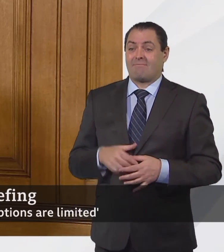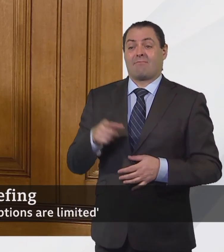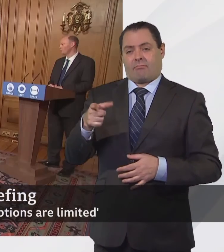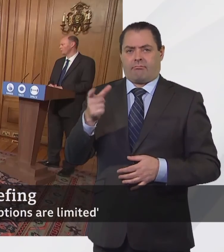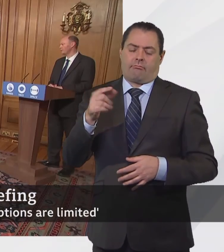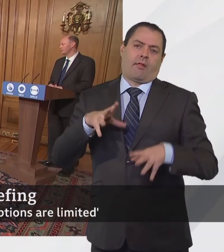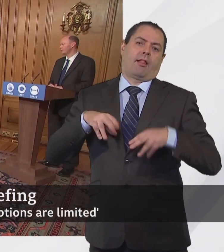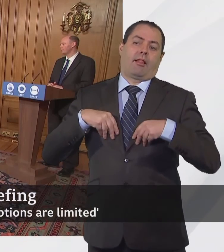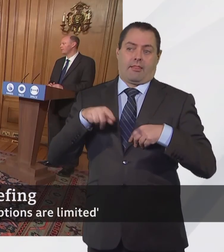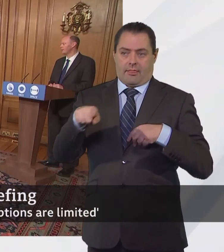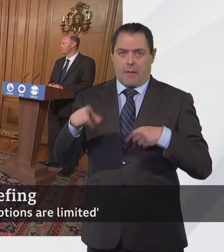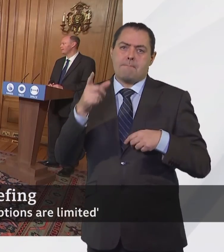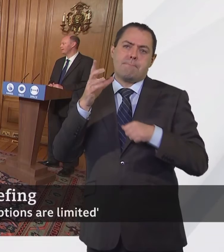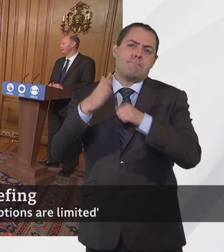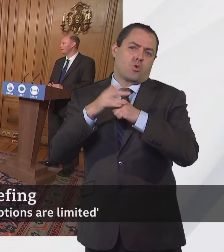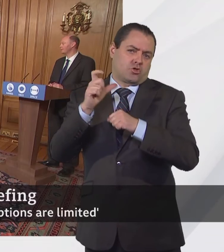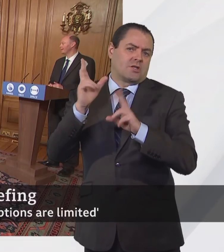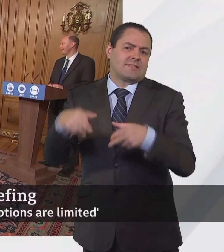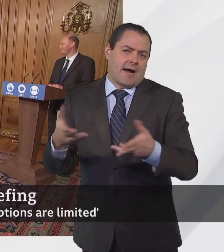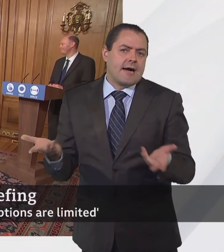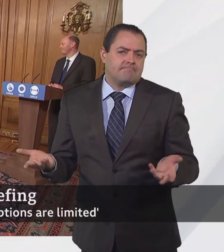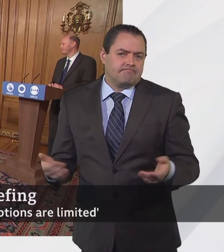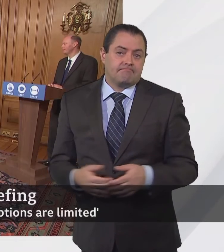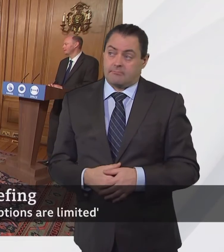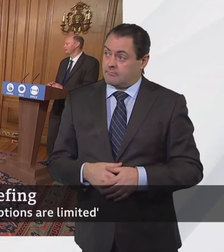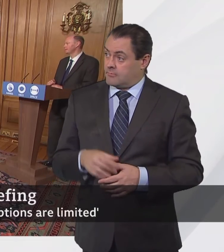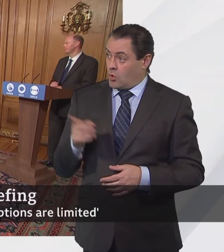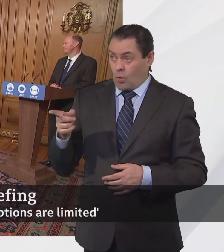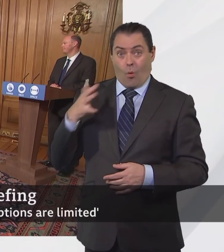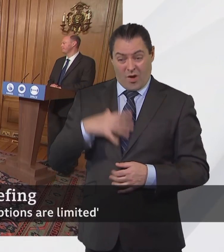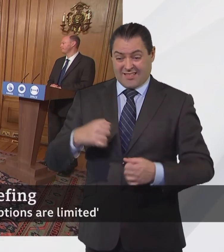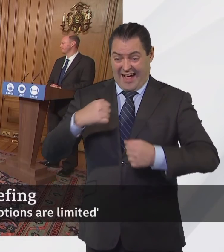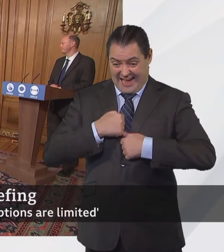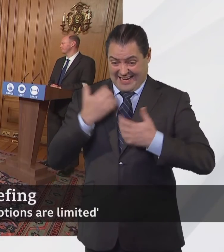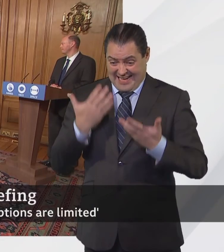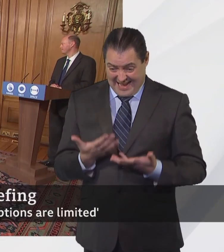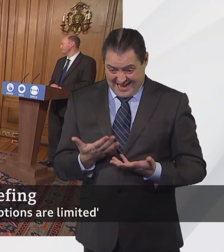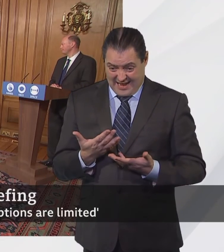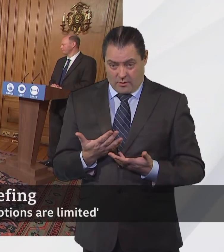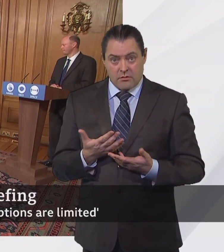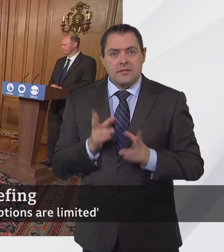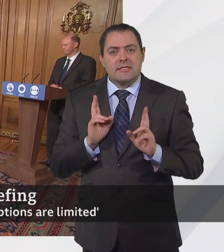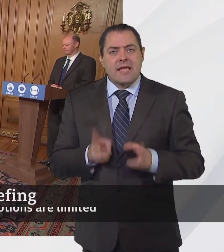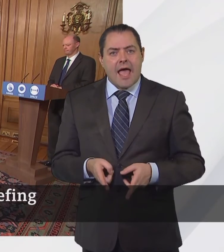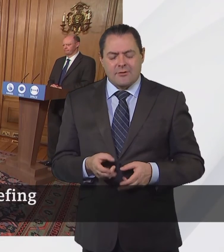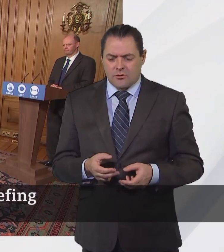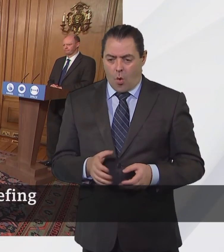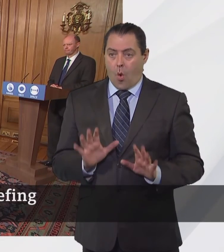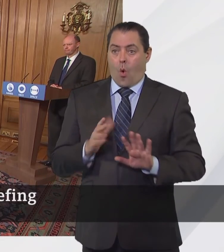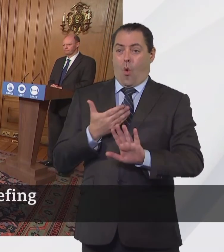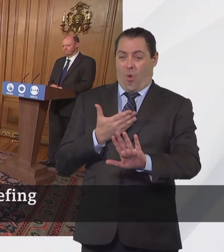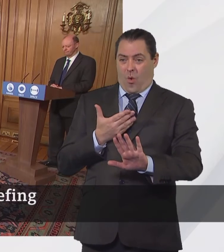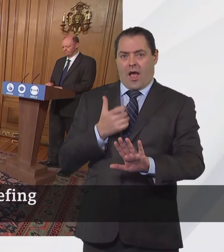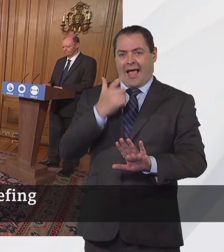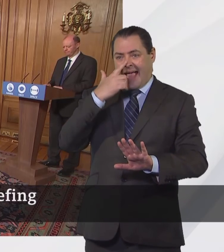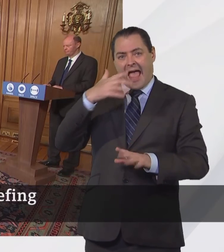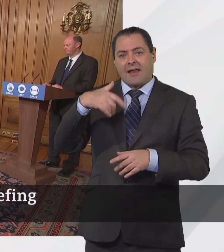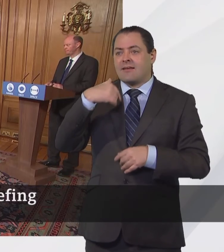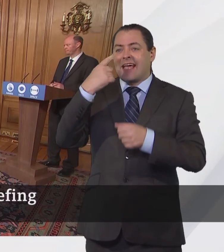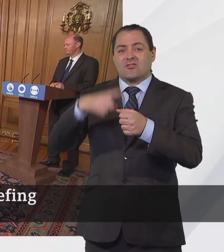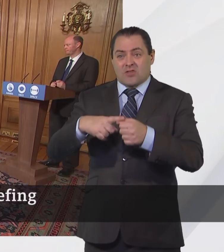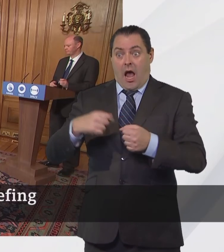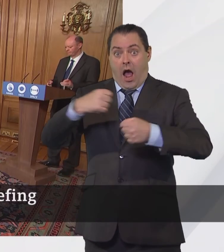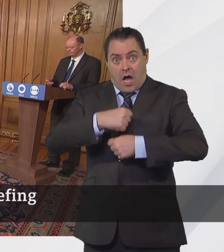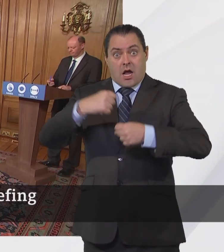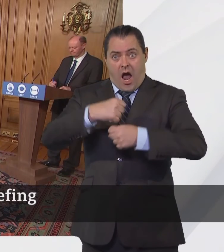population. Yeah, you want to survive to be hugged again. Yeah. Thanks very much, Ben. Let's go to Liam